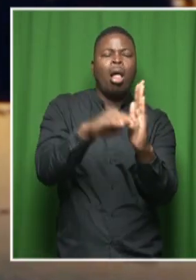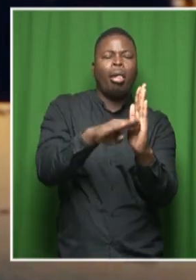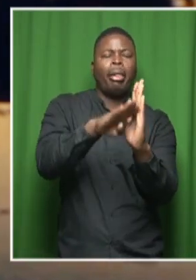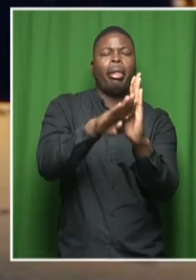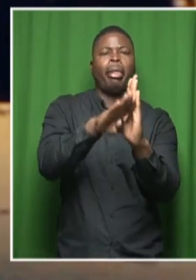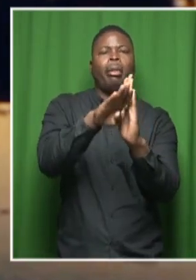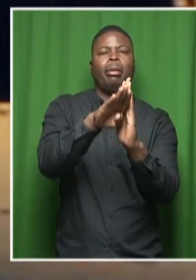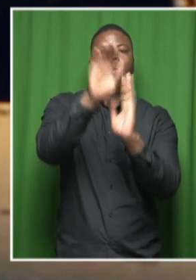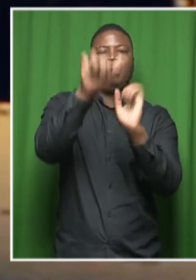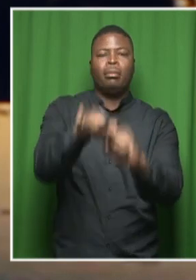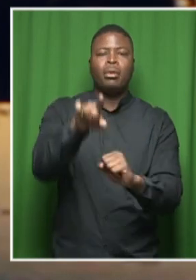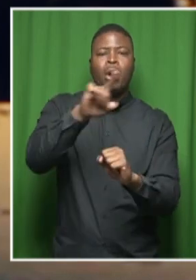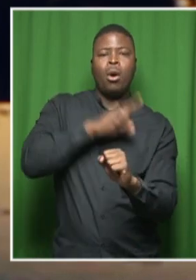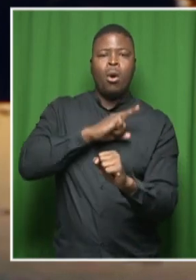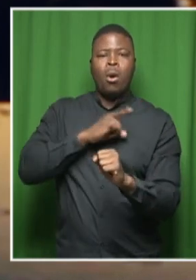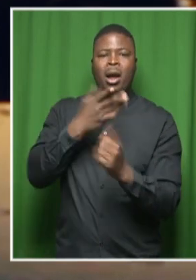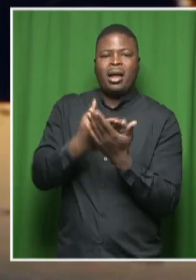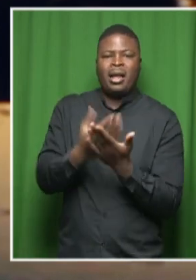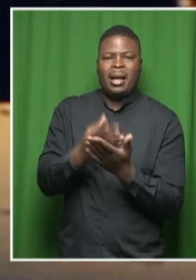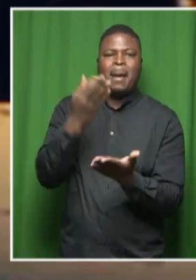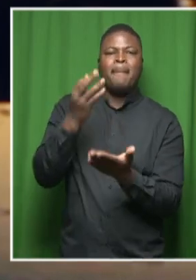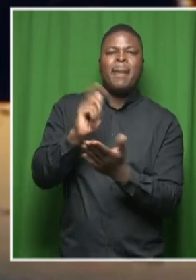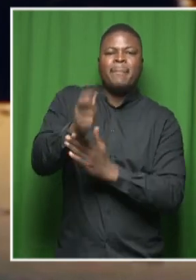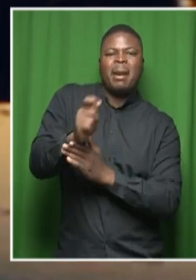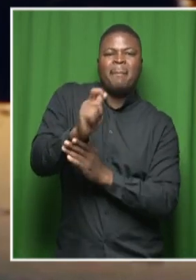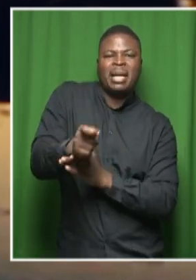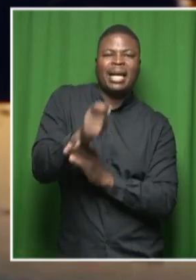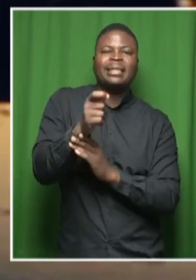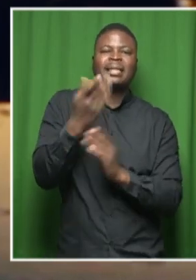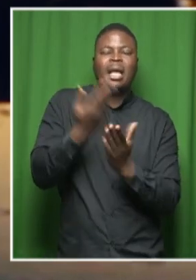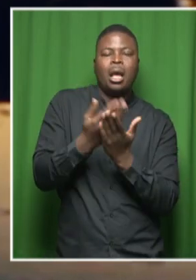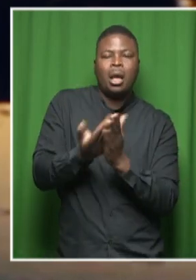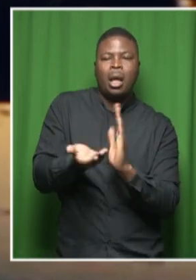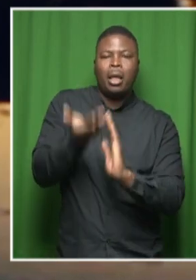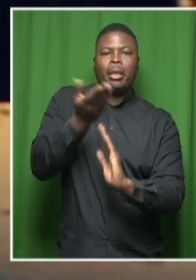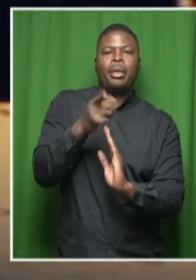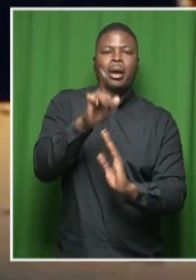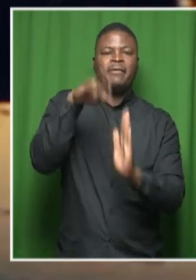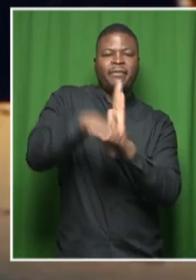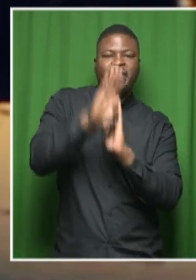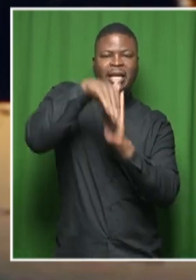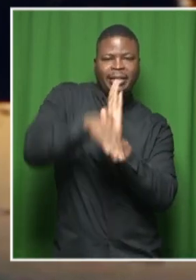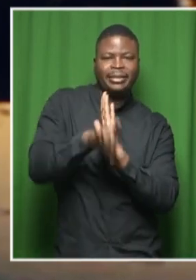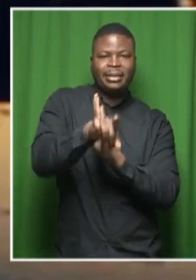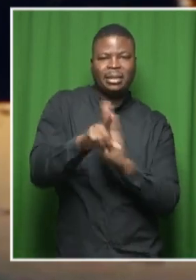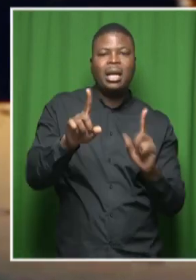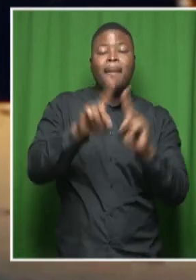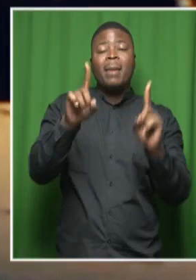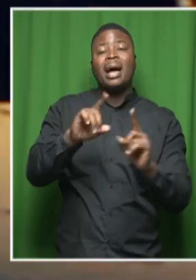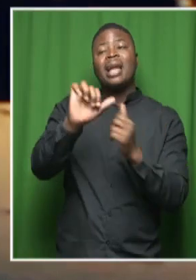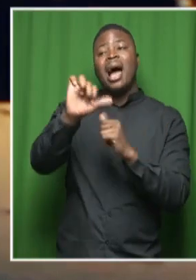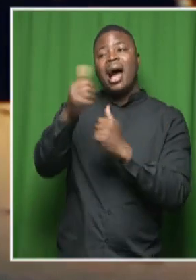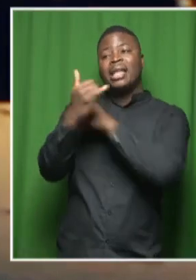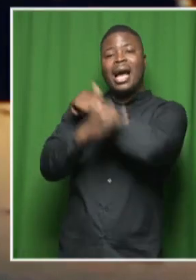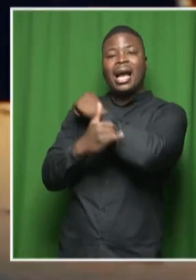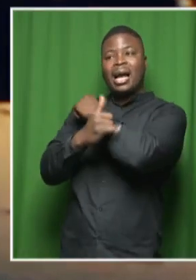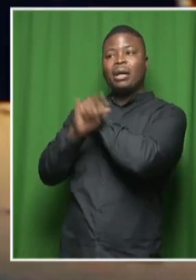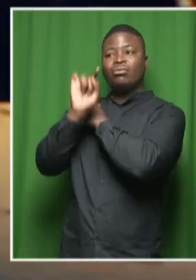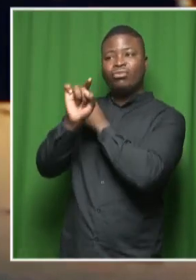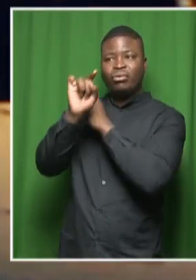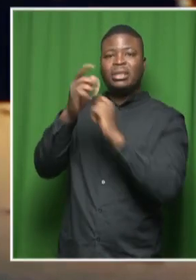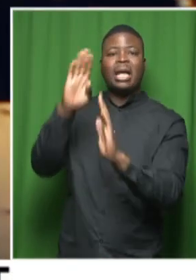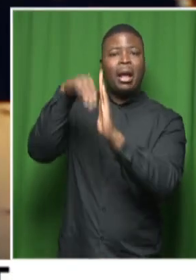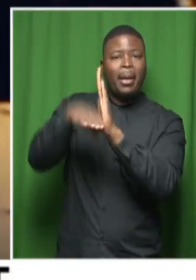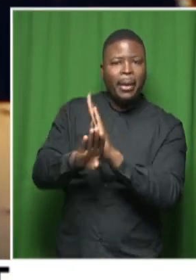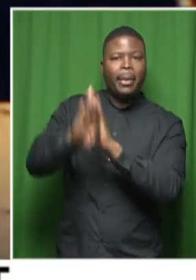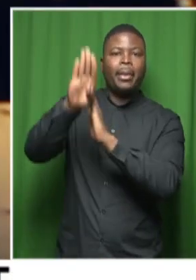price stability from early this year. With inflation at more than a decade high in some countries, policymakers have turned